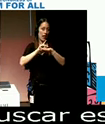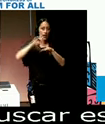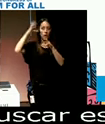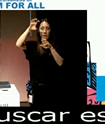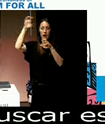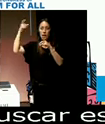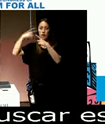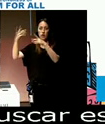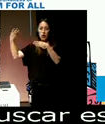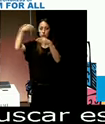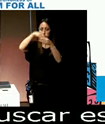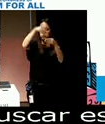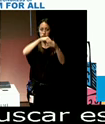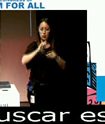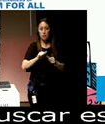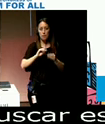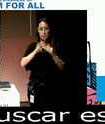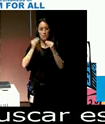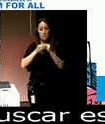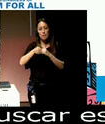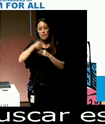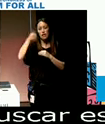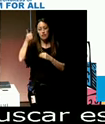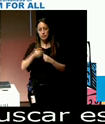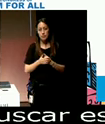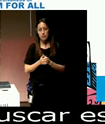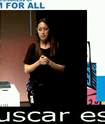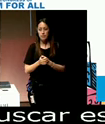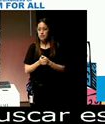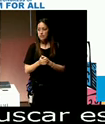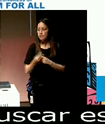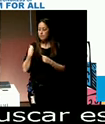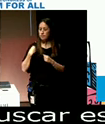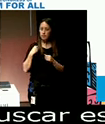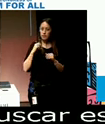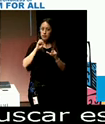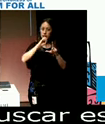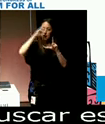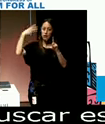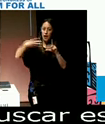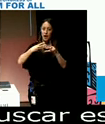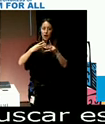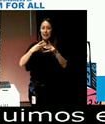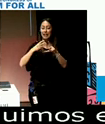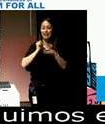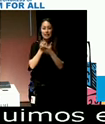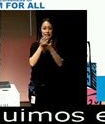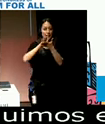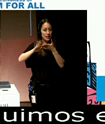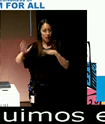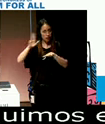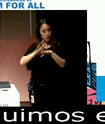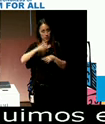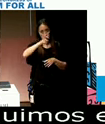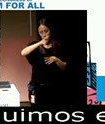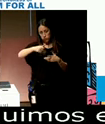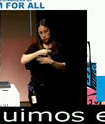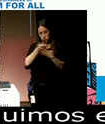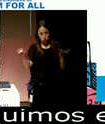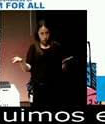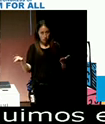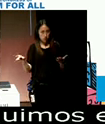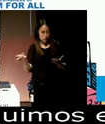The site is free for everyone. The end users that want to find locations, and for